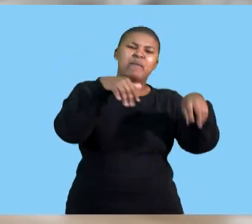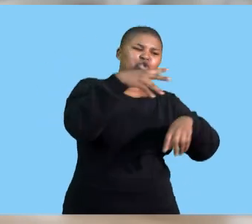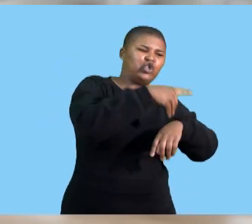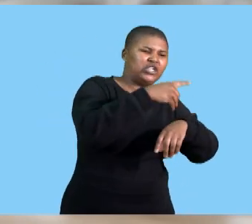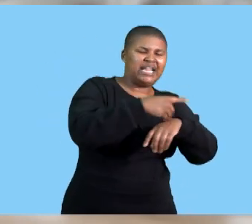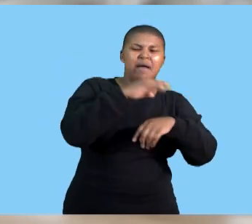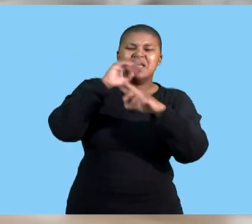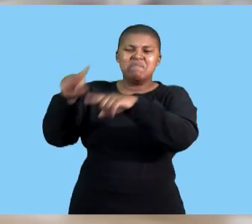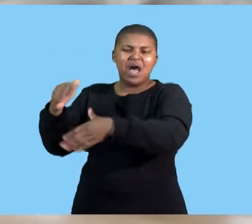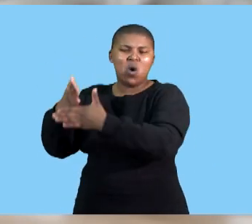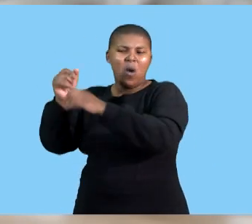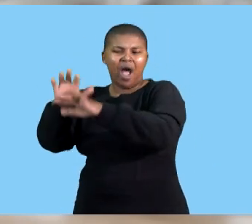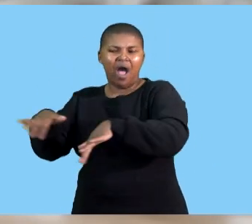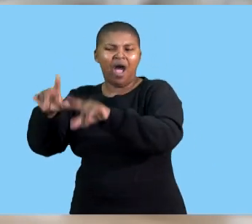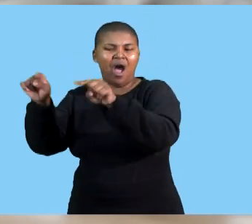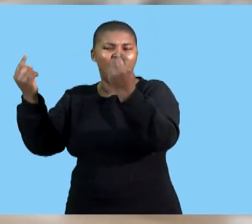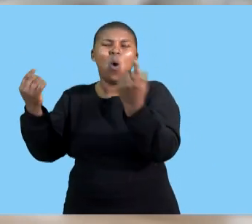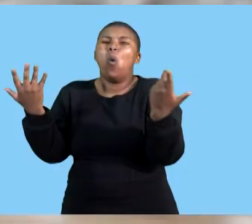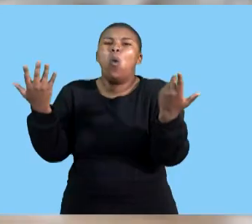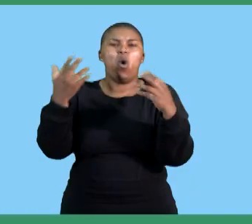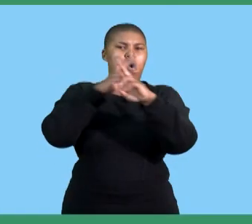to stay at home and rest.